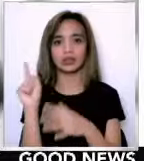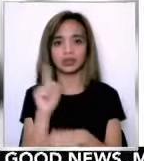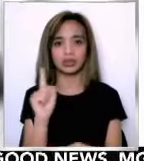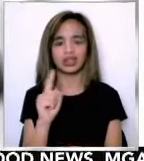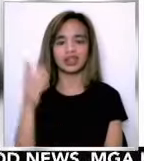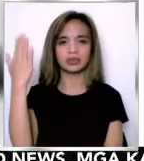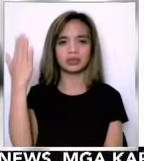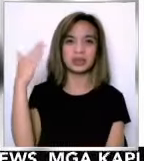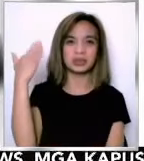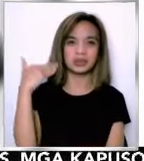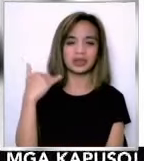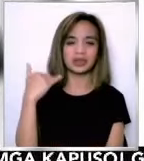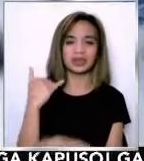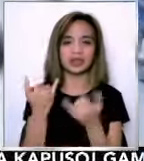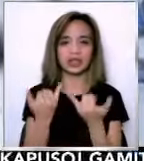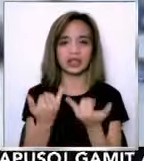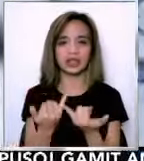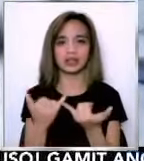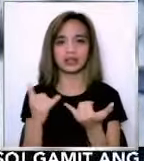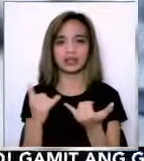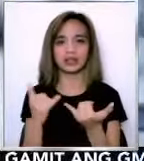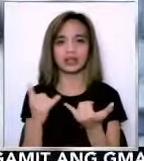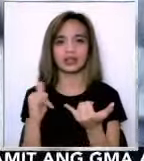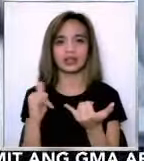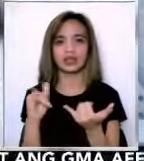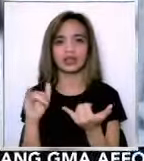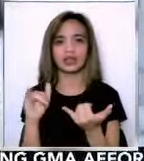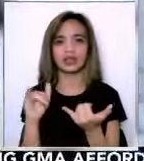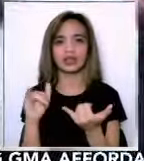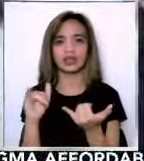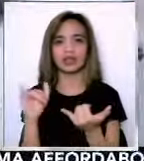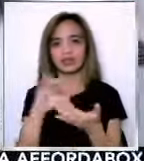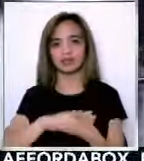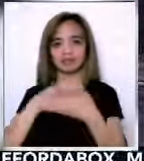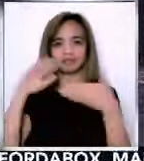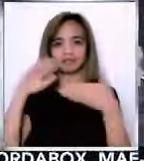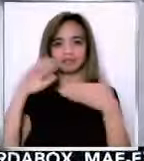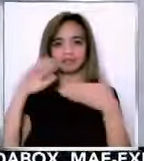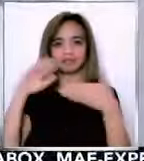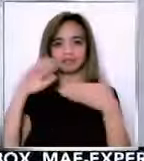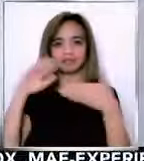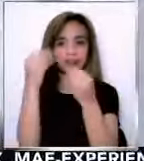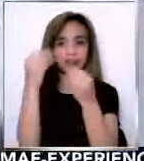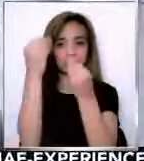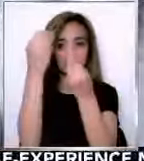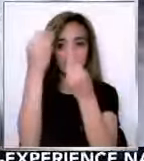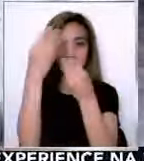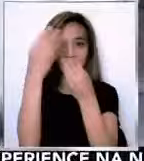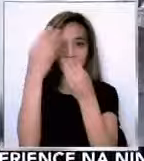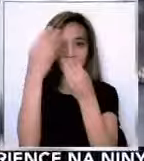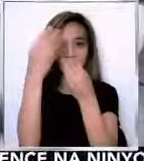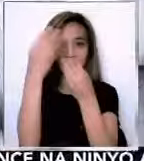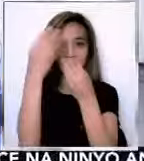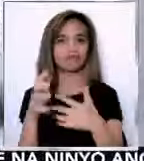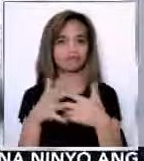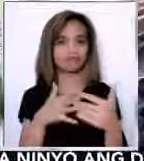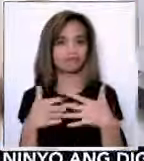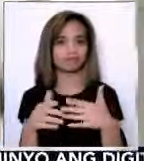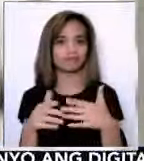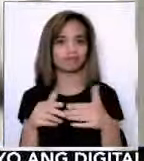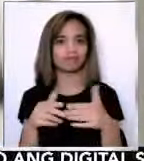ngayon na YouTuber na rin siya. Ryzza will keep us updated daw habang ginagawa ang kanilang dream house through her